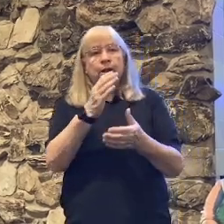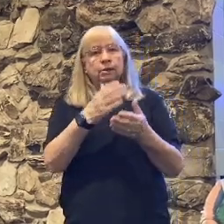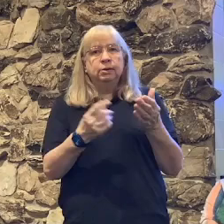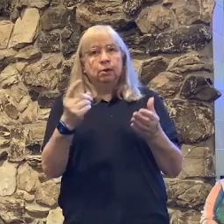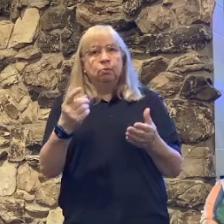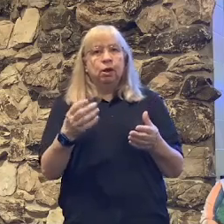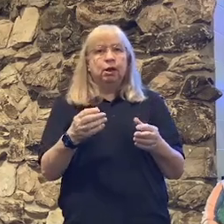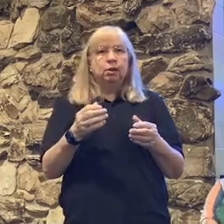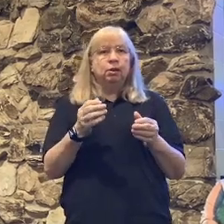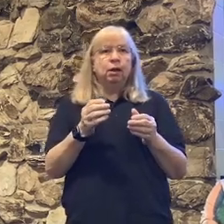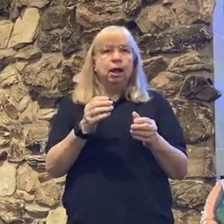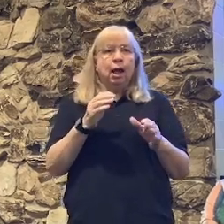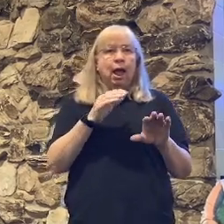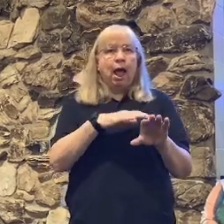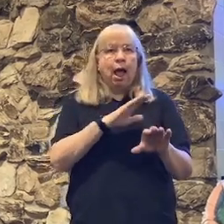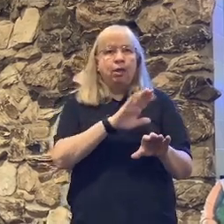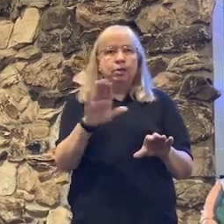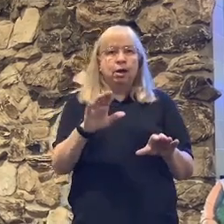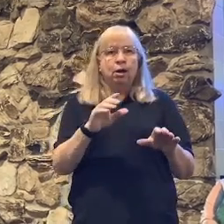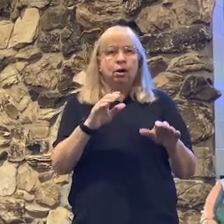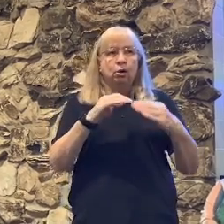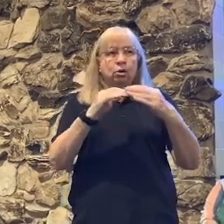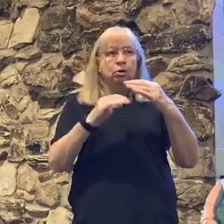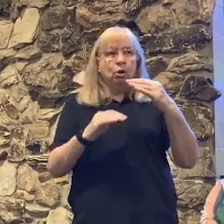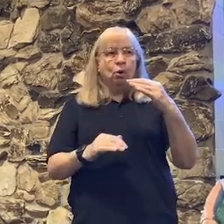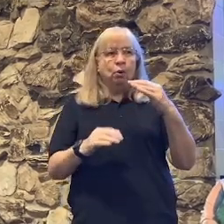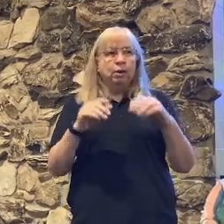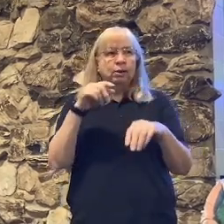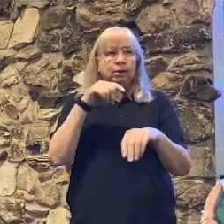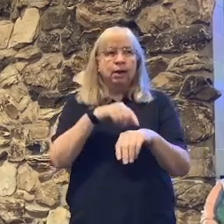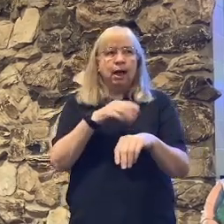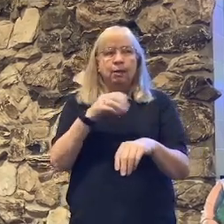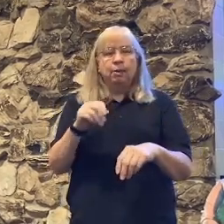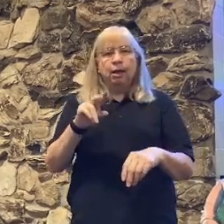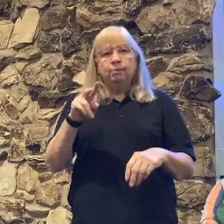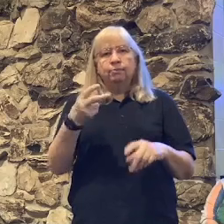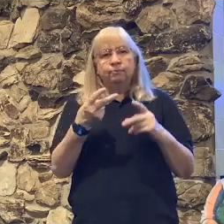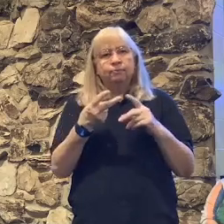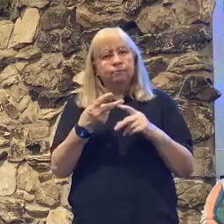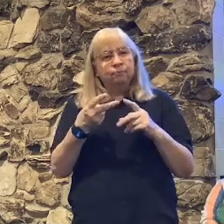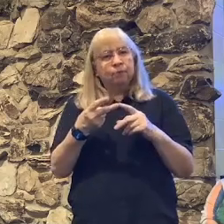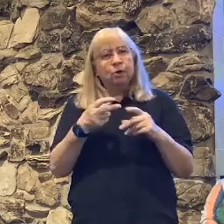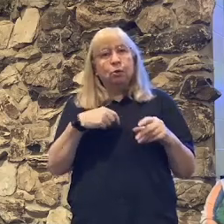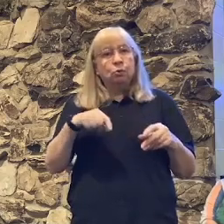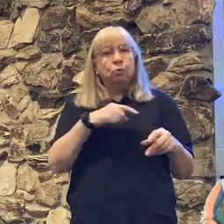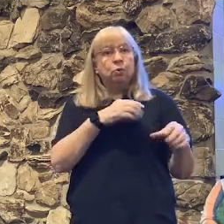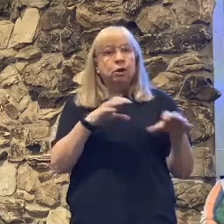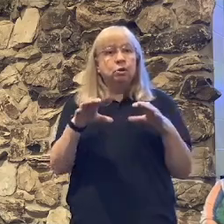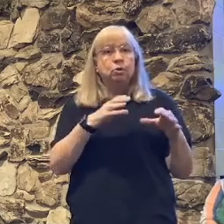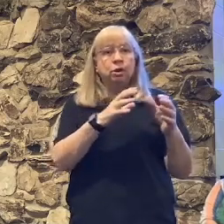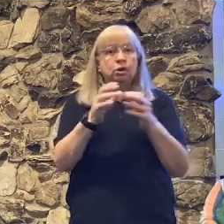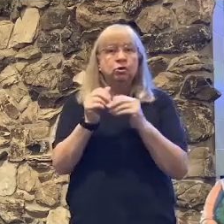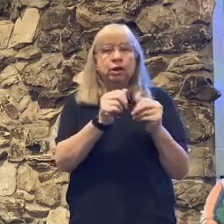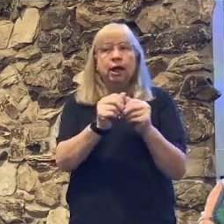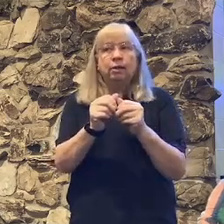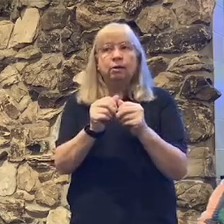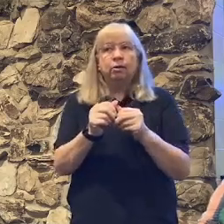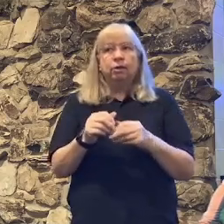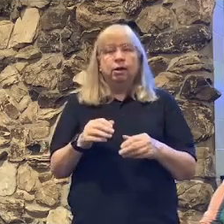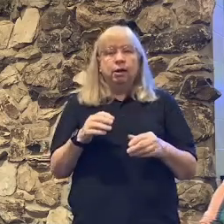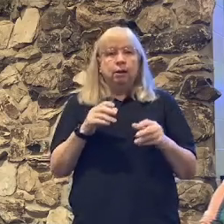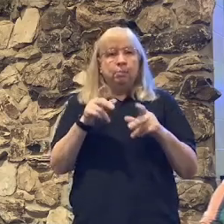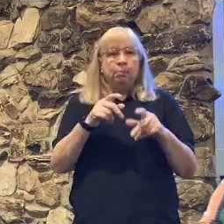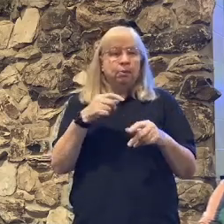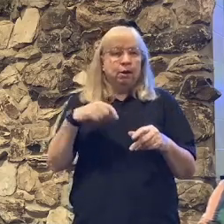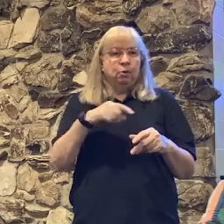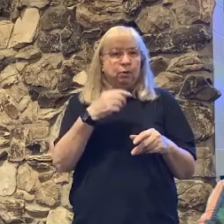at their lowest time. And then the second thing is we did it together. We met people we didn't know. We spent time. So I